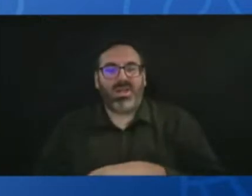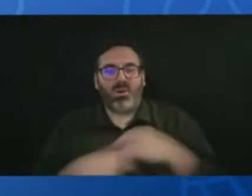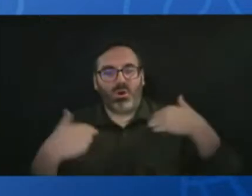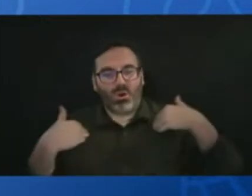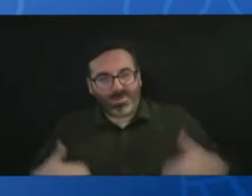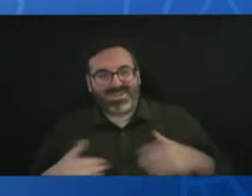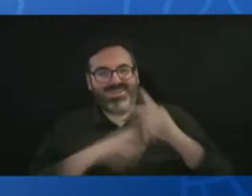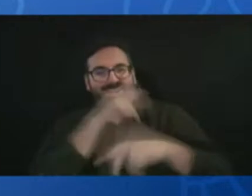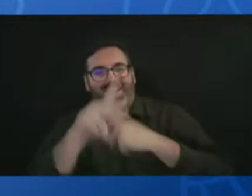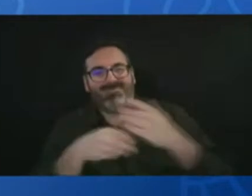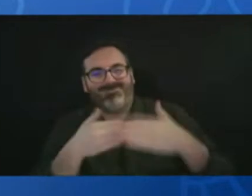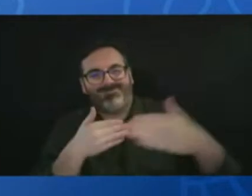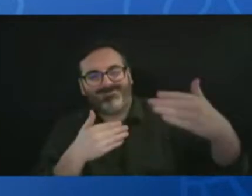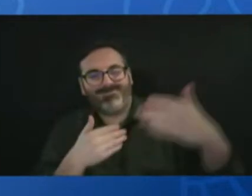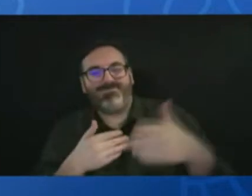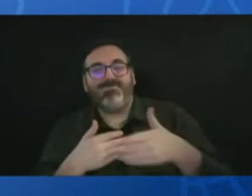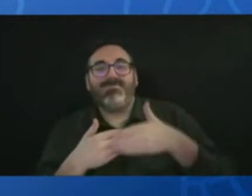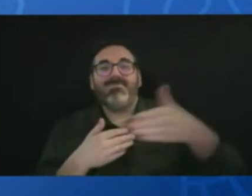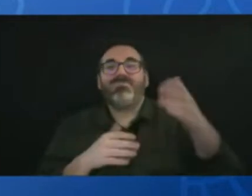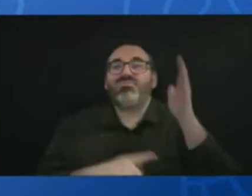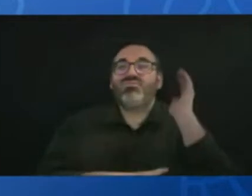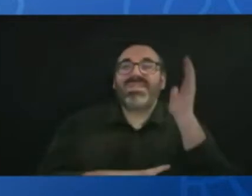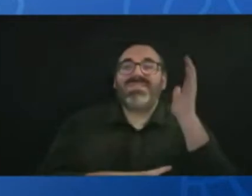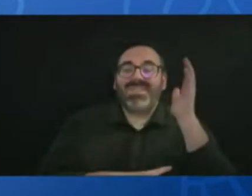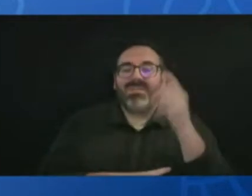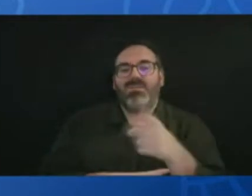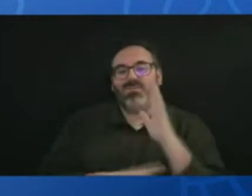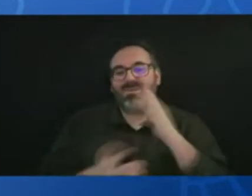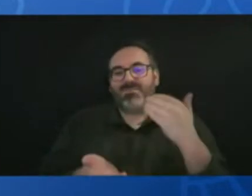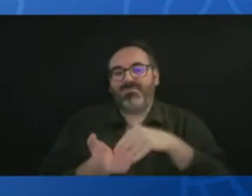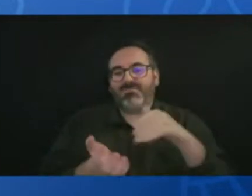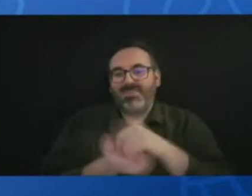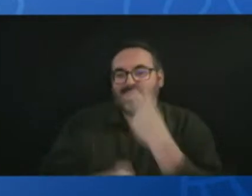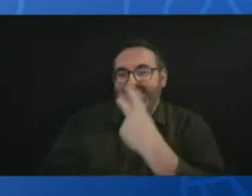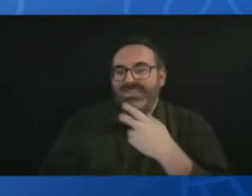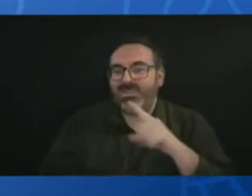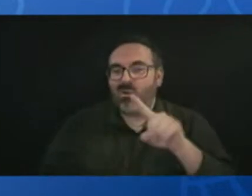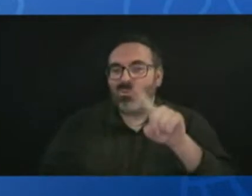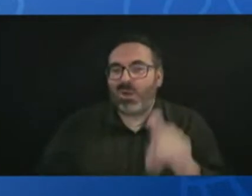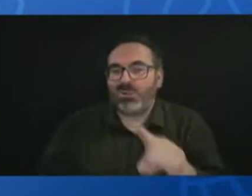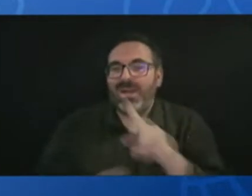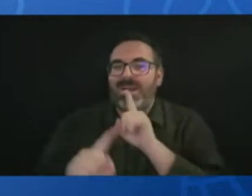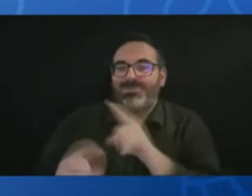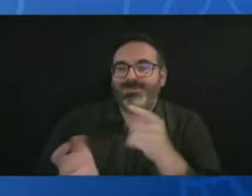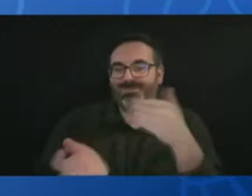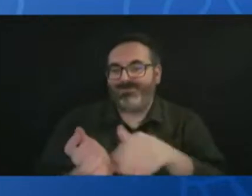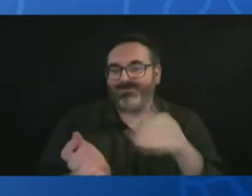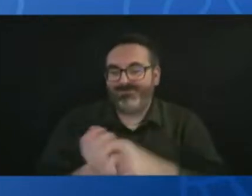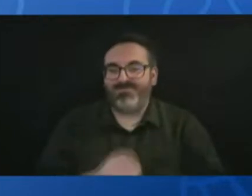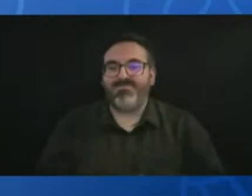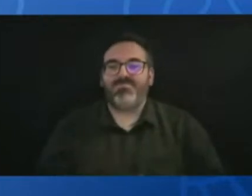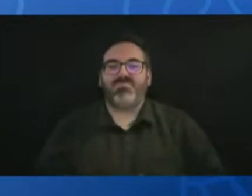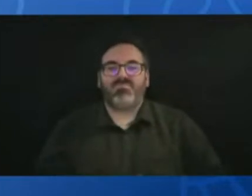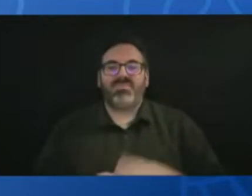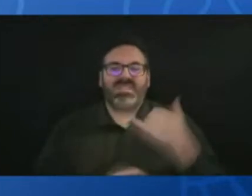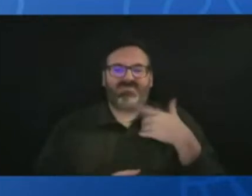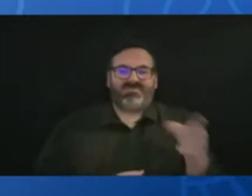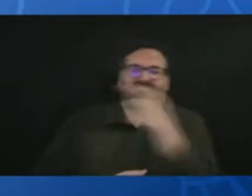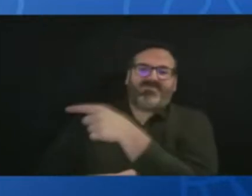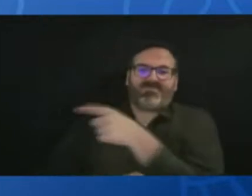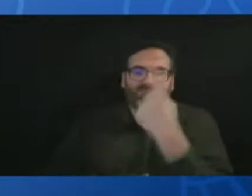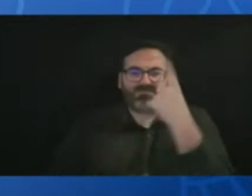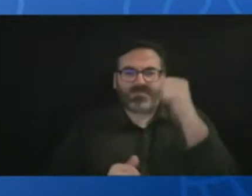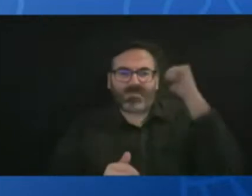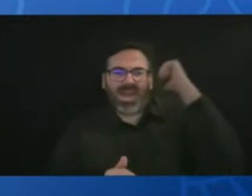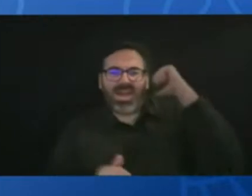these answers beforehand. Yes, Andrea, let's get to some people in the back who've had their hands up. Glasses on, please. Yes, sir.